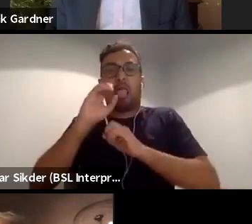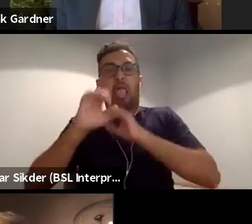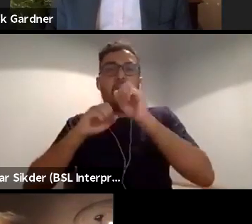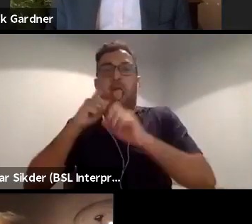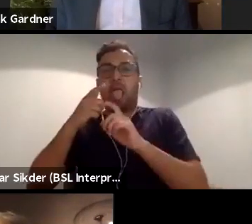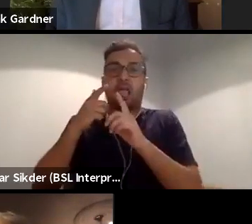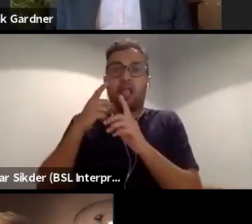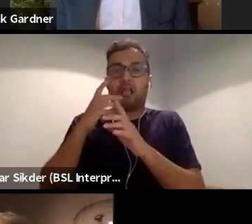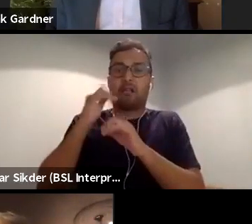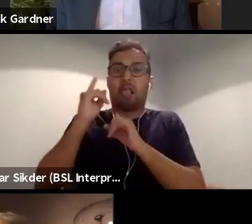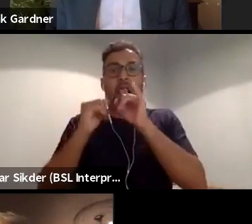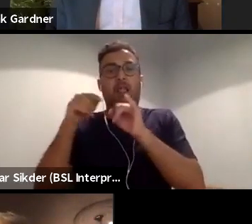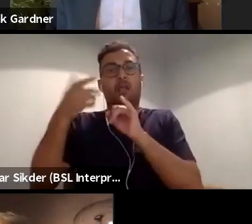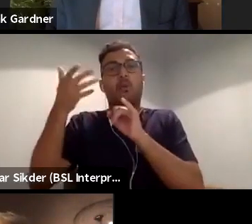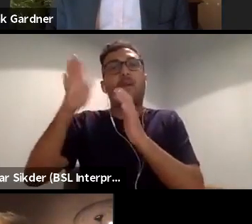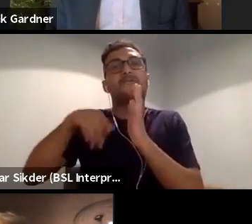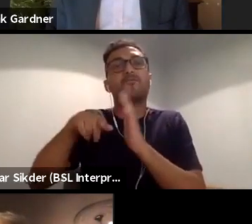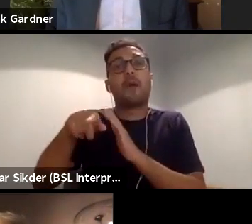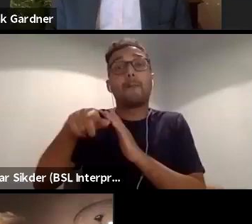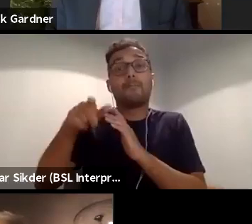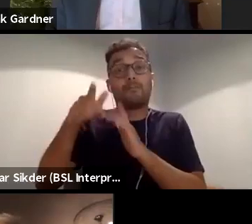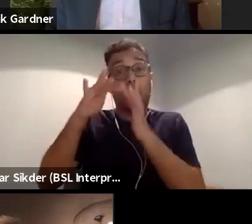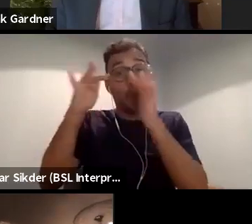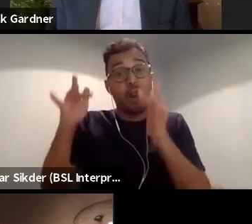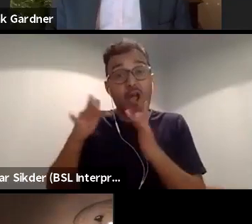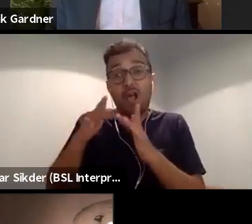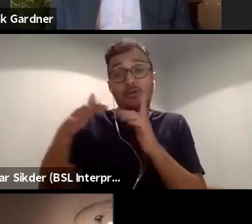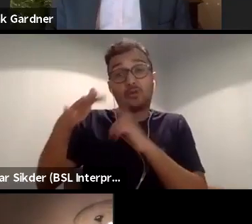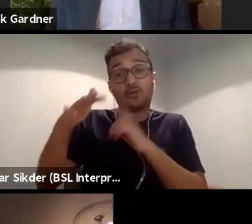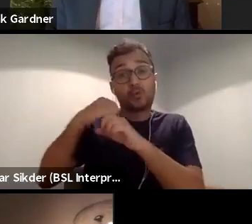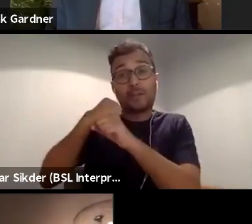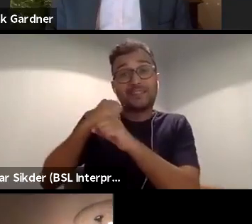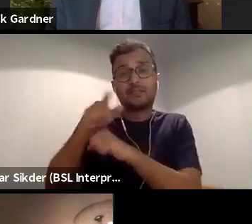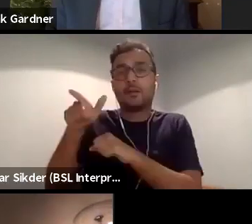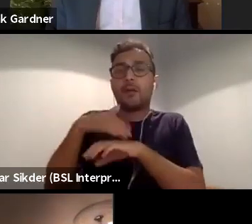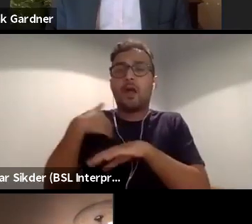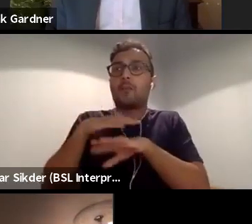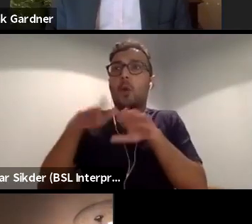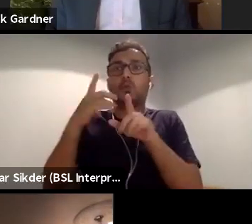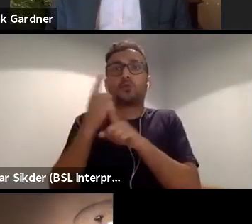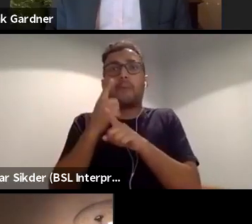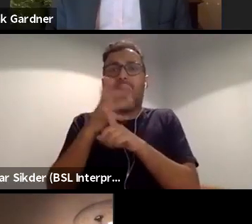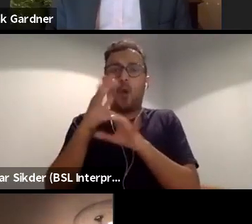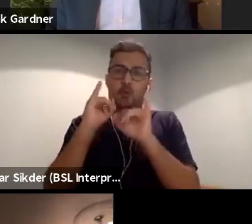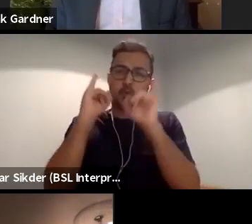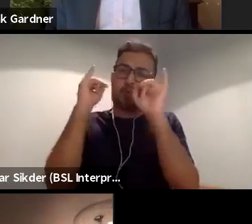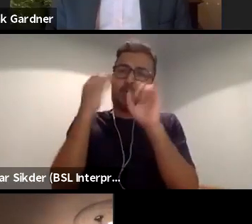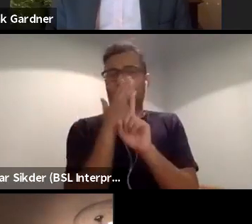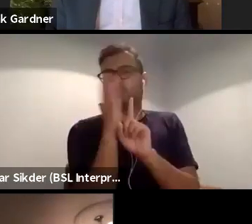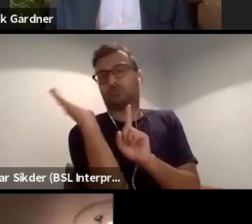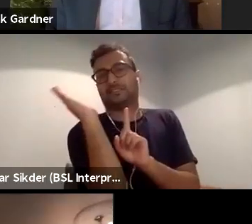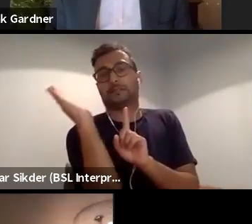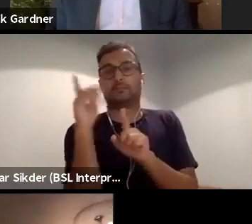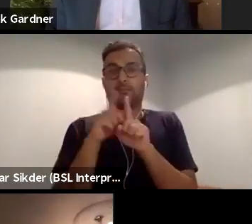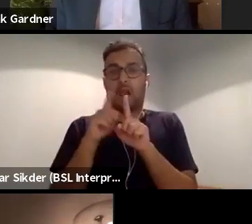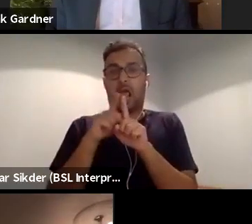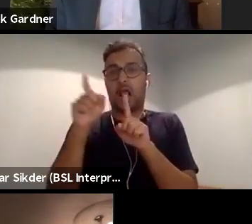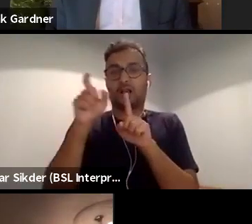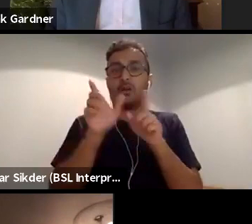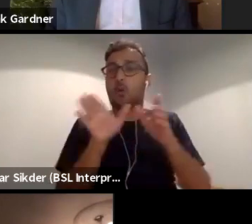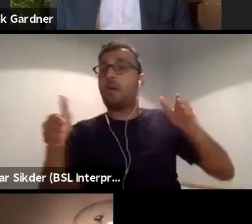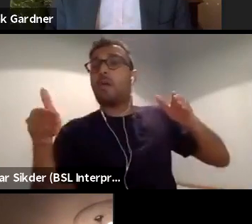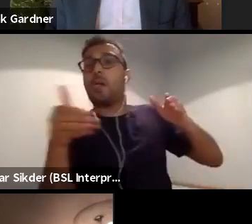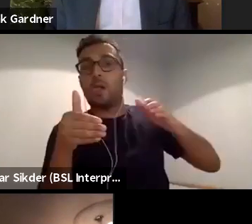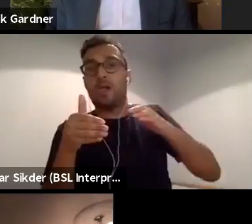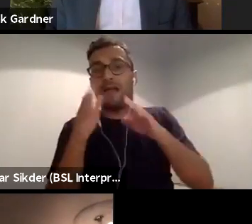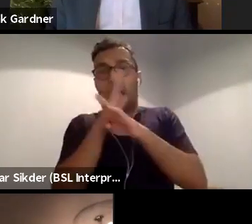talking about sort of extremist platforms. We're not talking about the sort of edges of the internet. What we're talking about